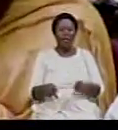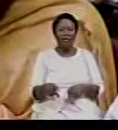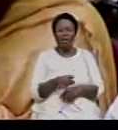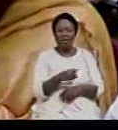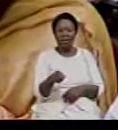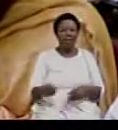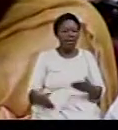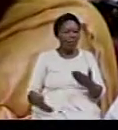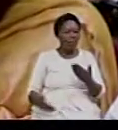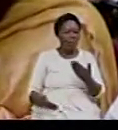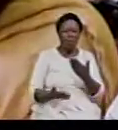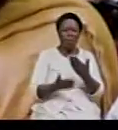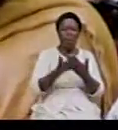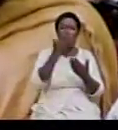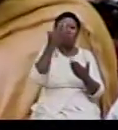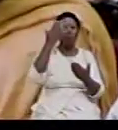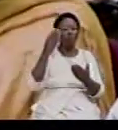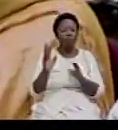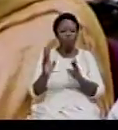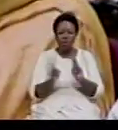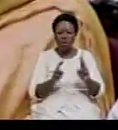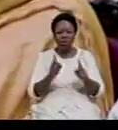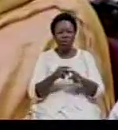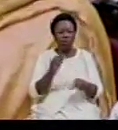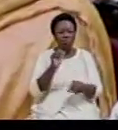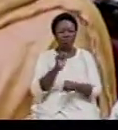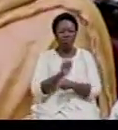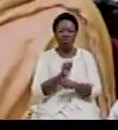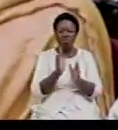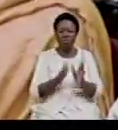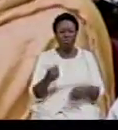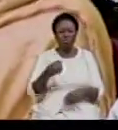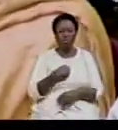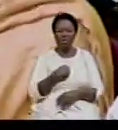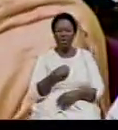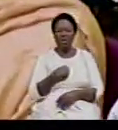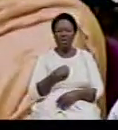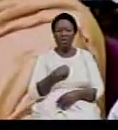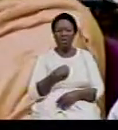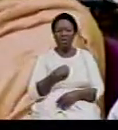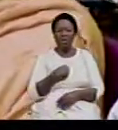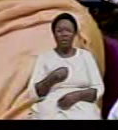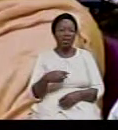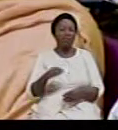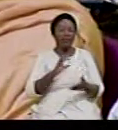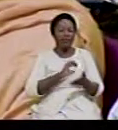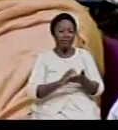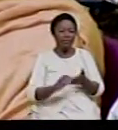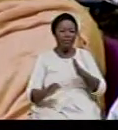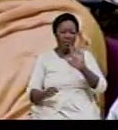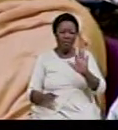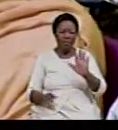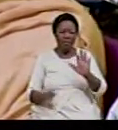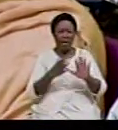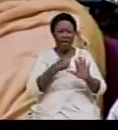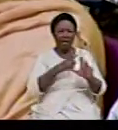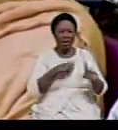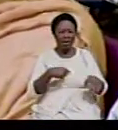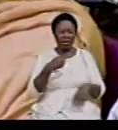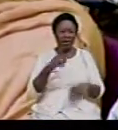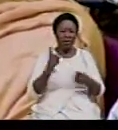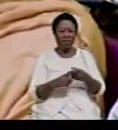almost ready to stone me. In verse 5, and the Lord said unto Moses, go